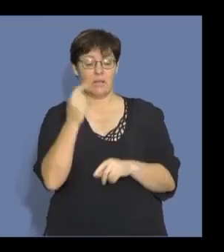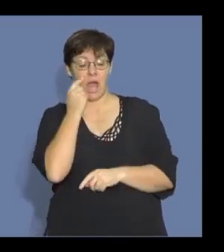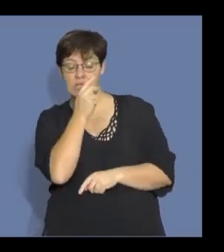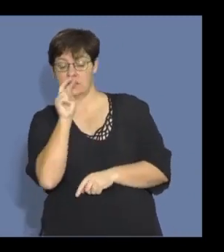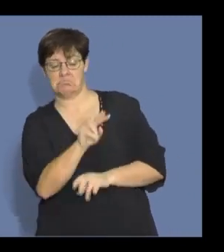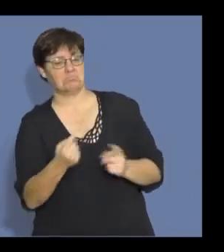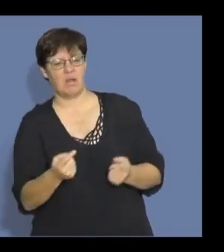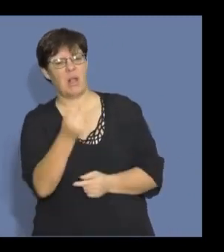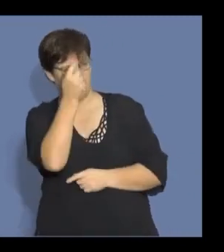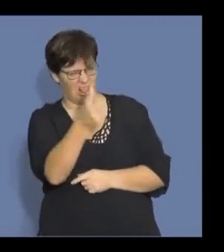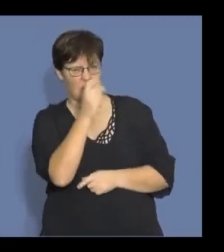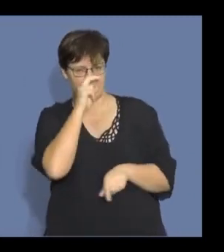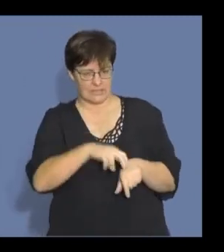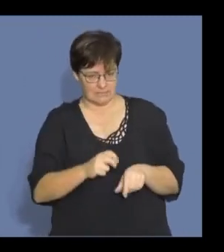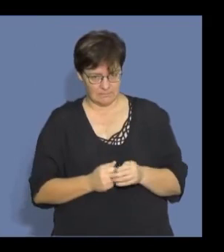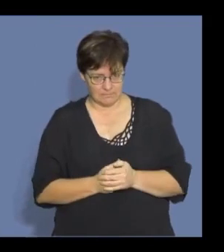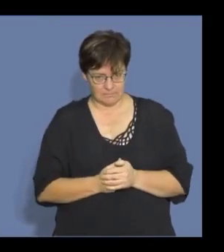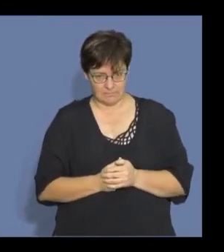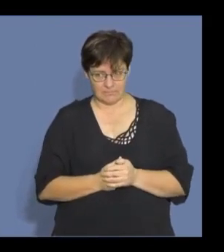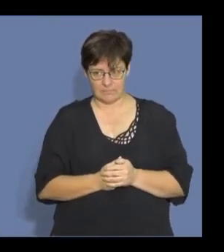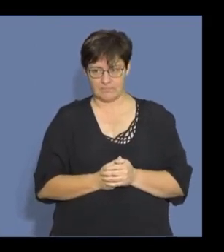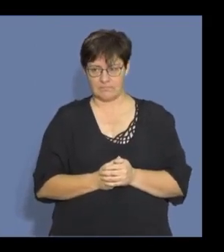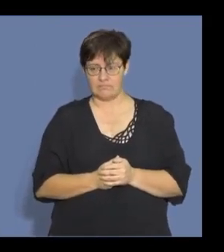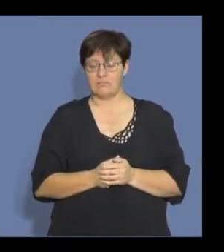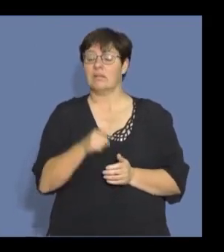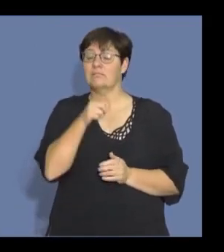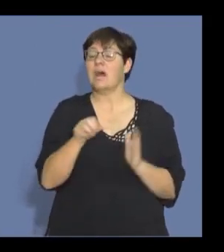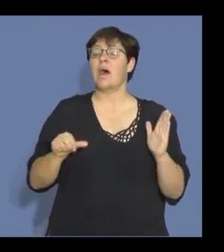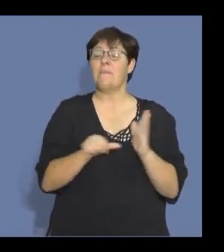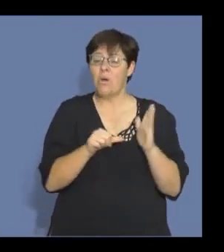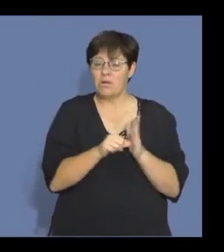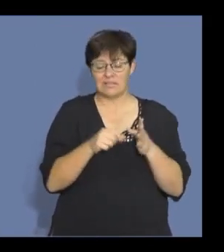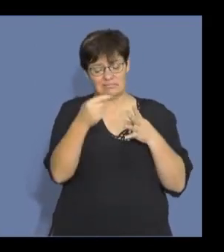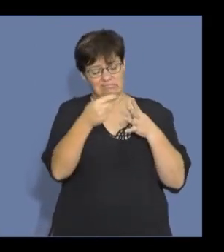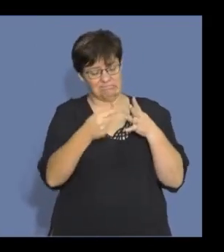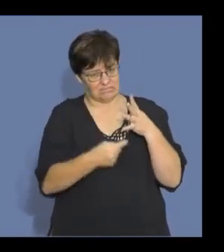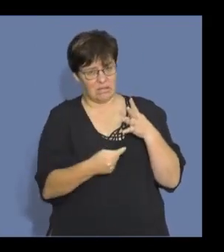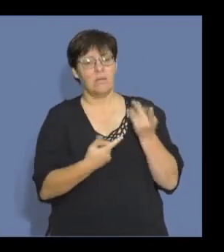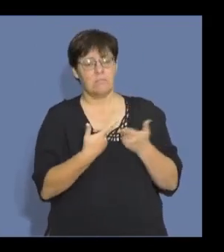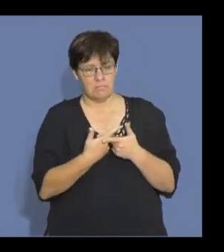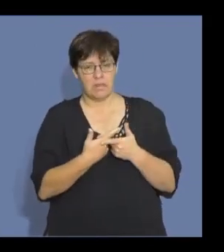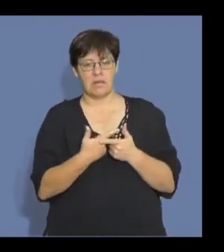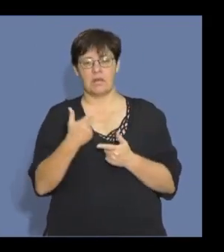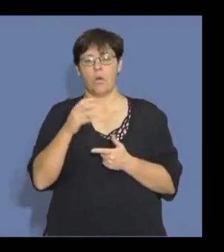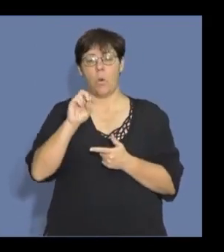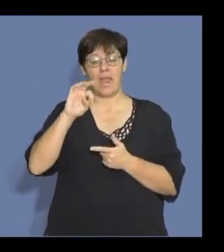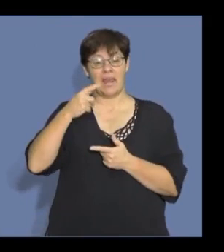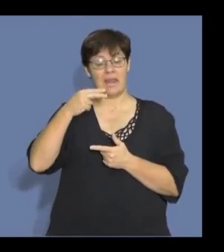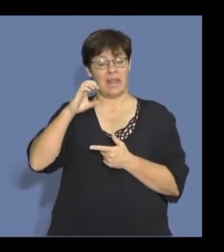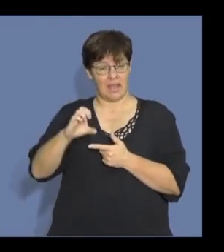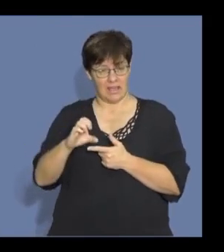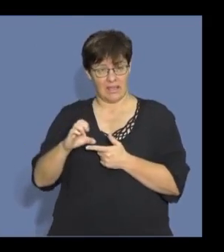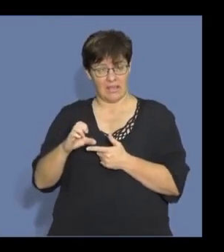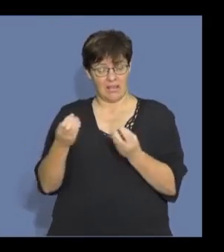very small quantities. And these are important elements that are needed for the production of your organic compounds. And